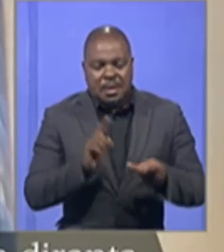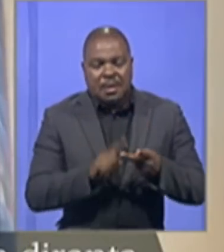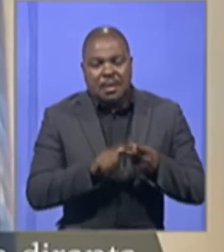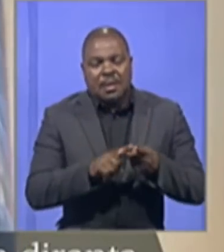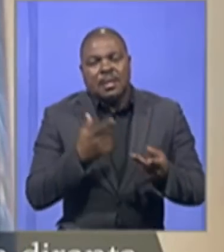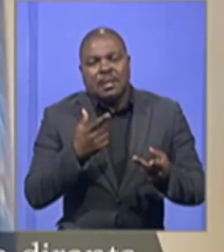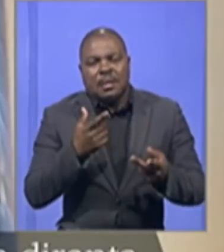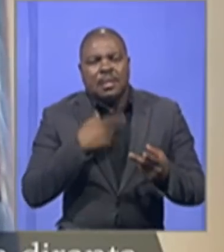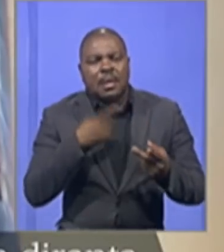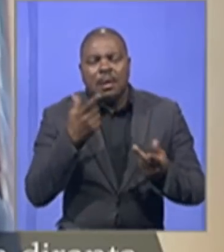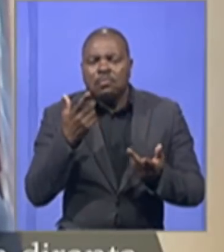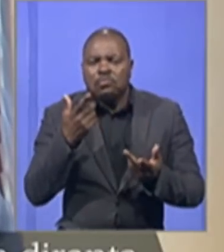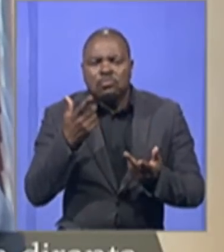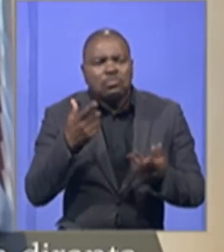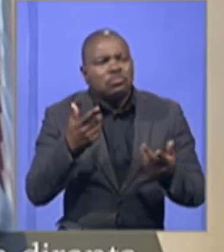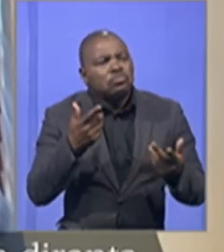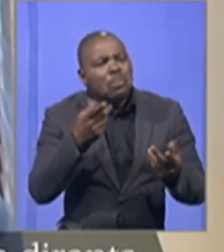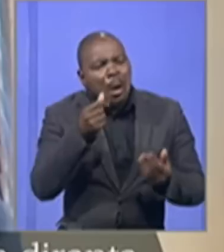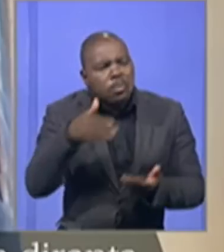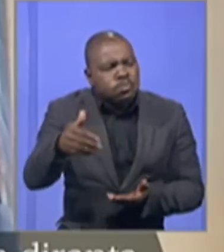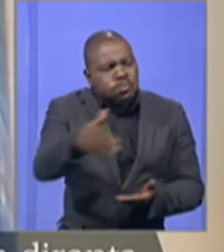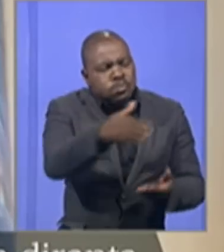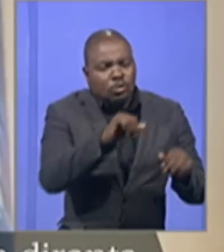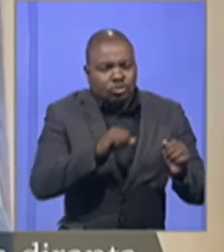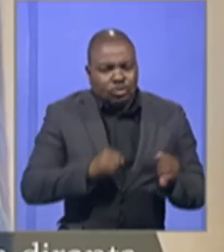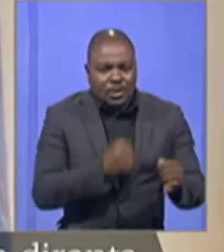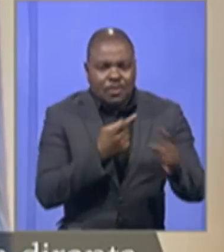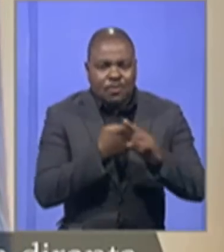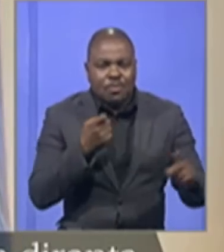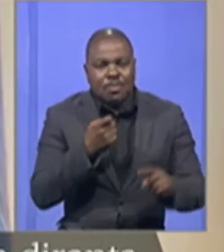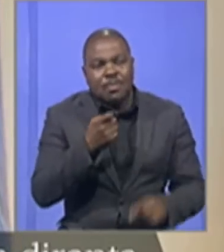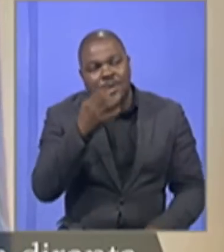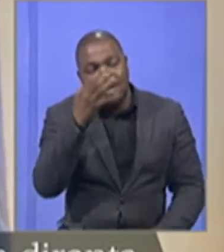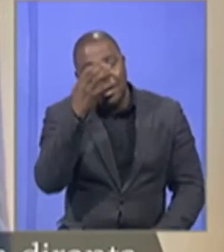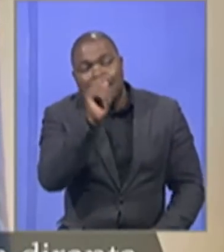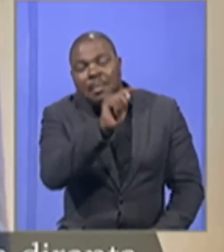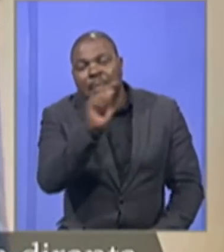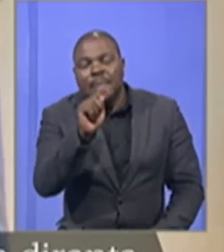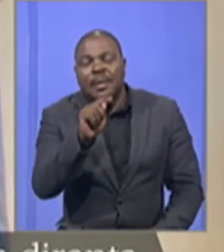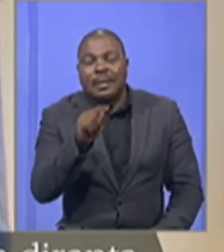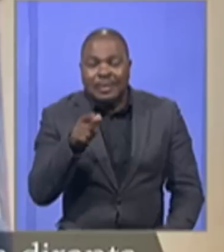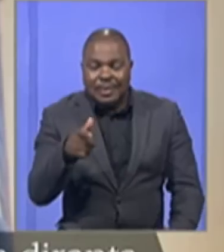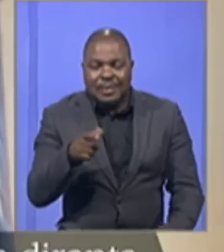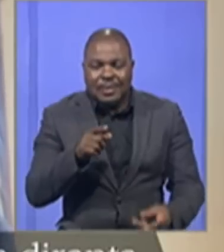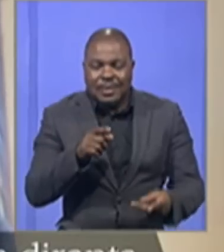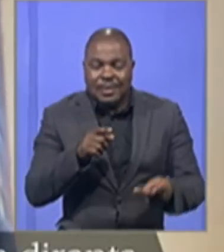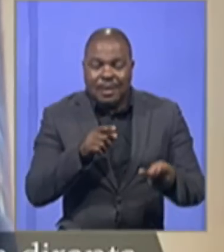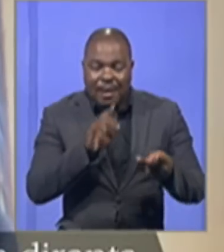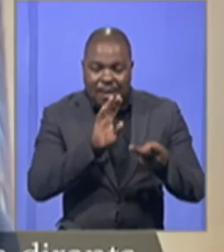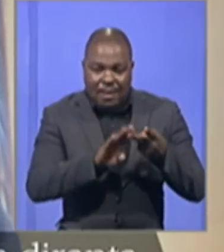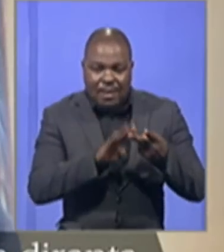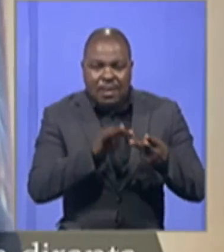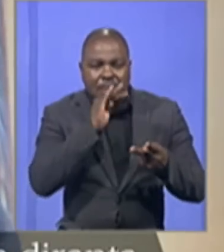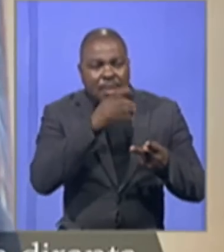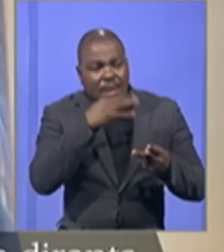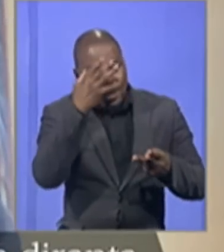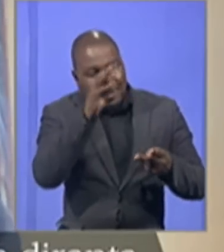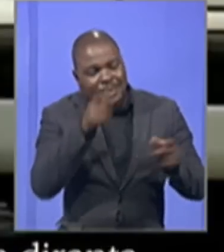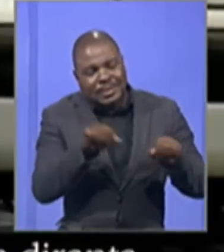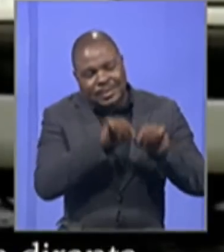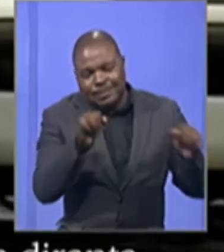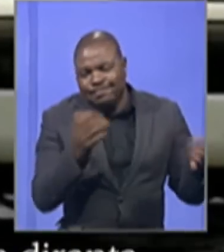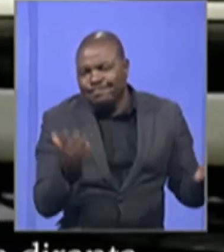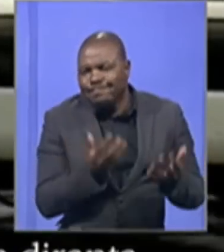revenue collection strategies of spheres of government, and it's also an indictment of the entire governance